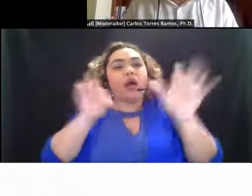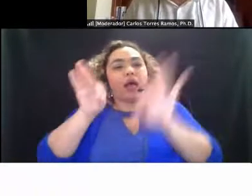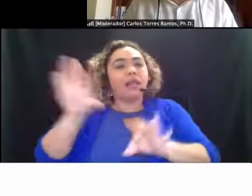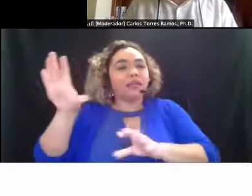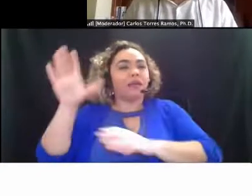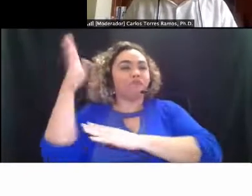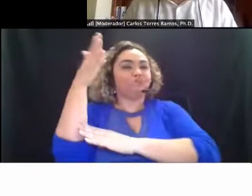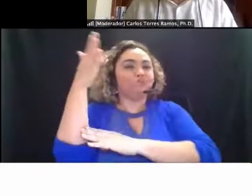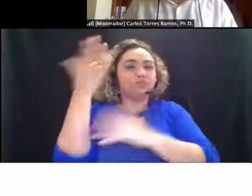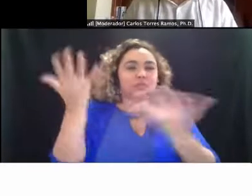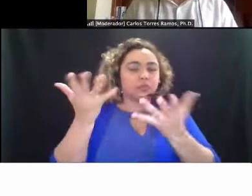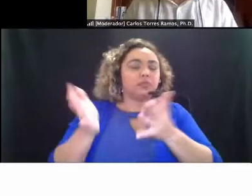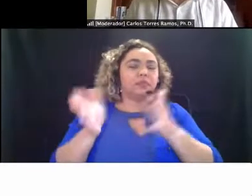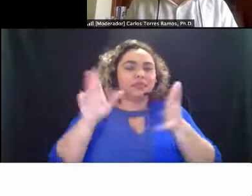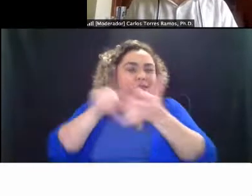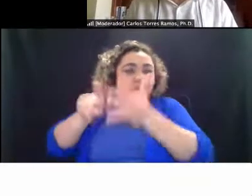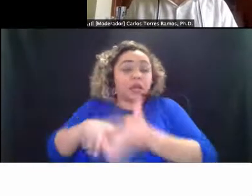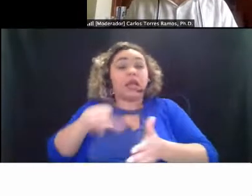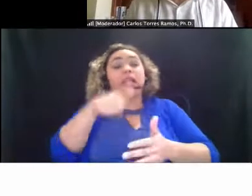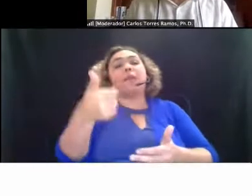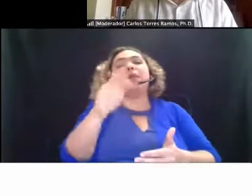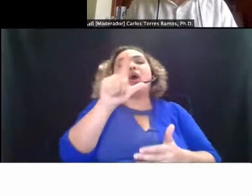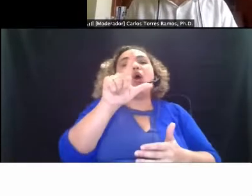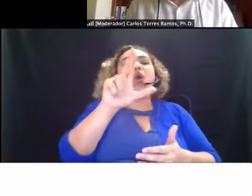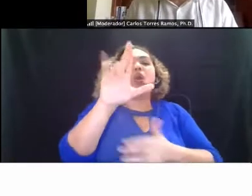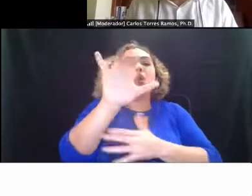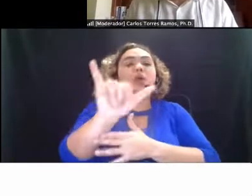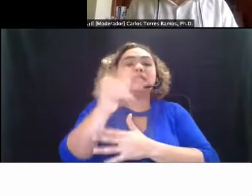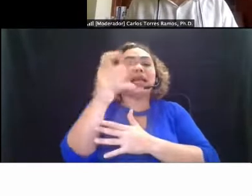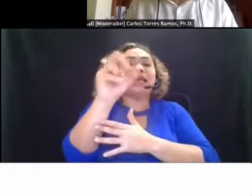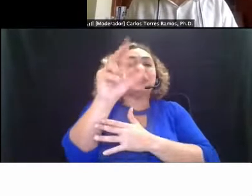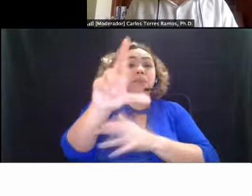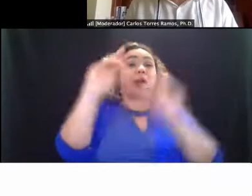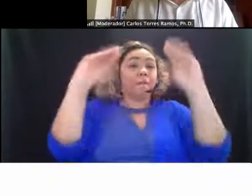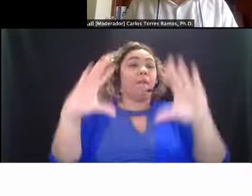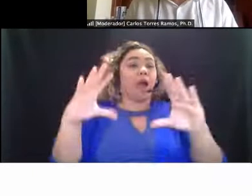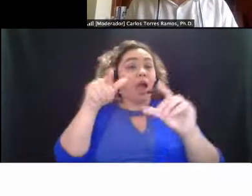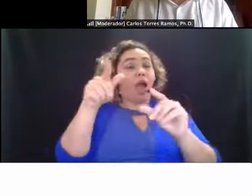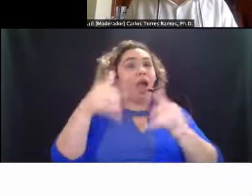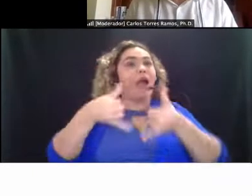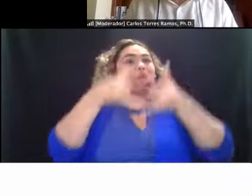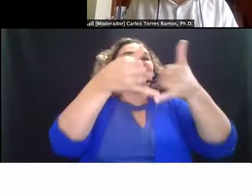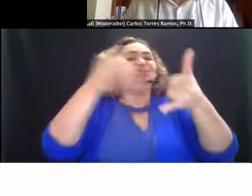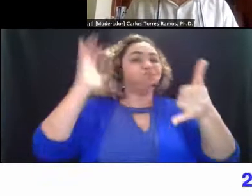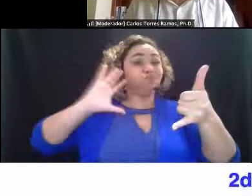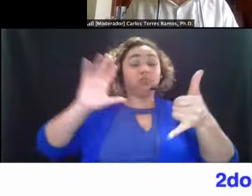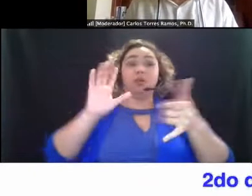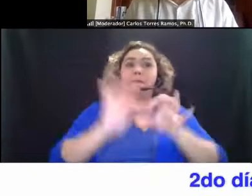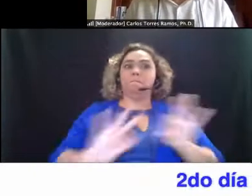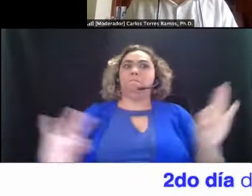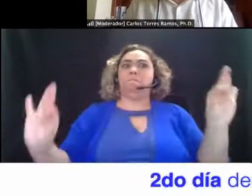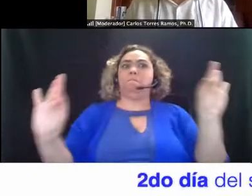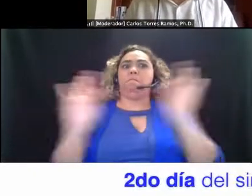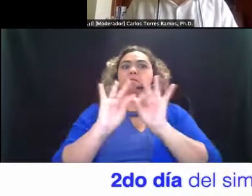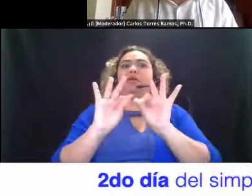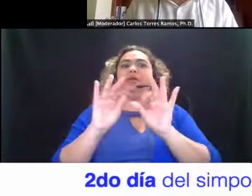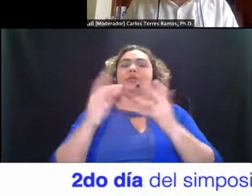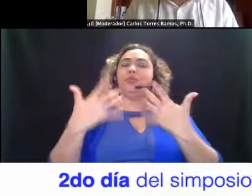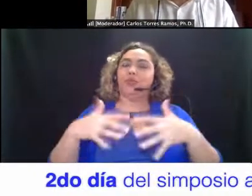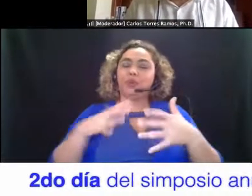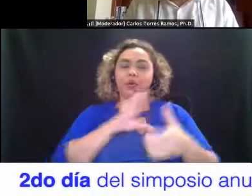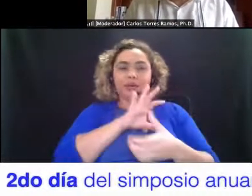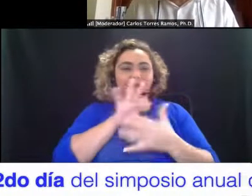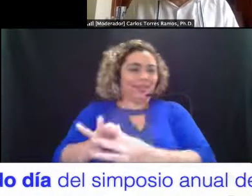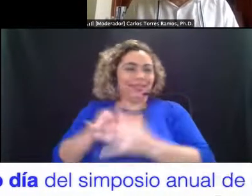have the Lucy Gaspar Award. So those are very, very important components of